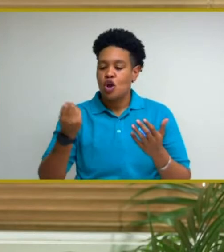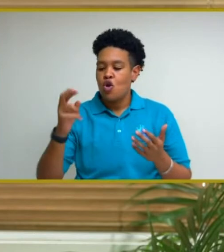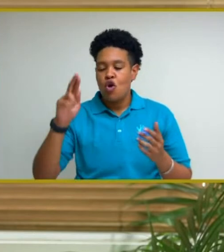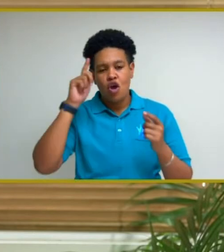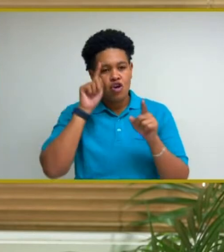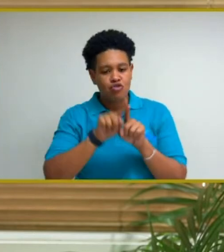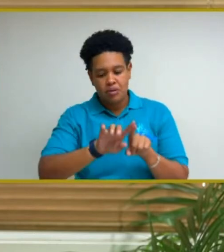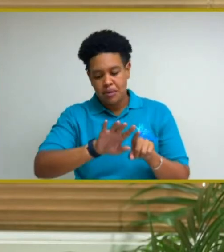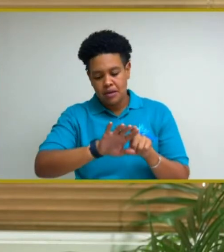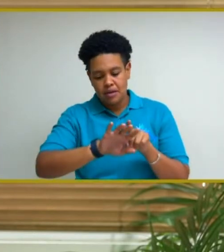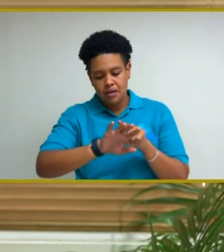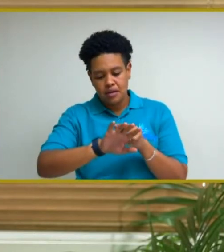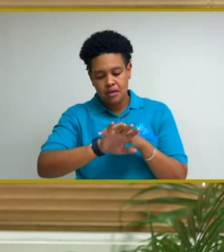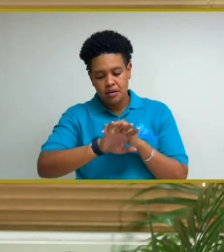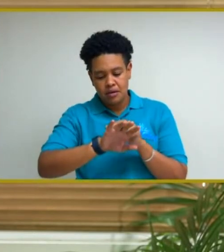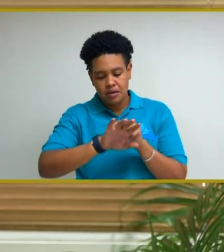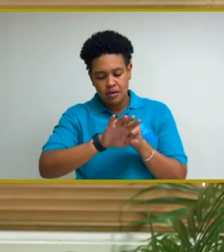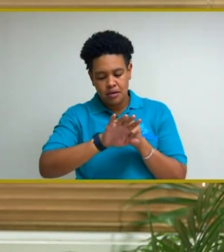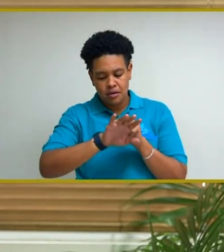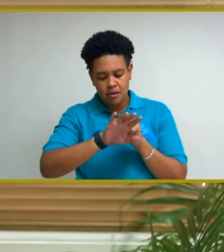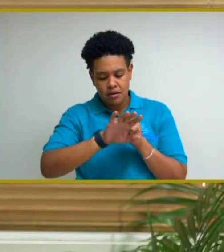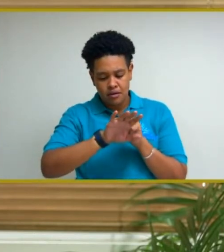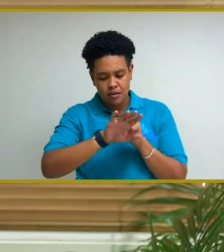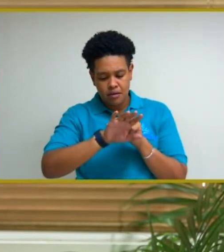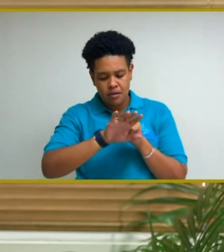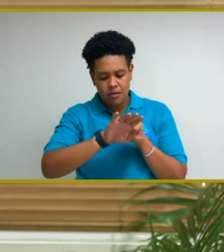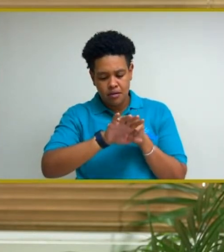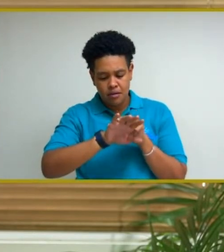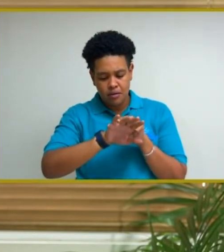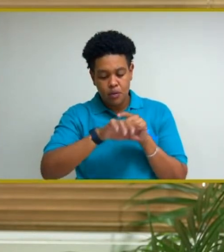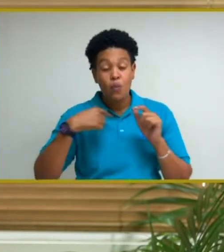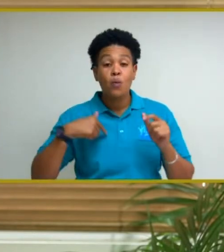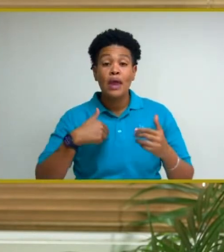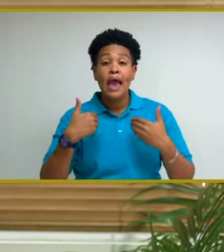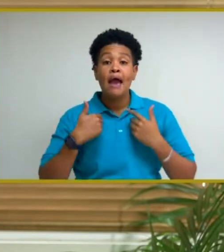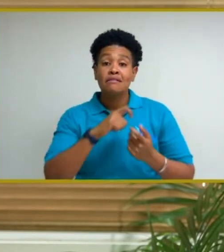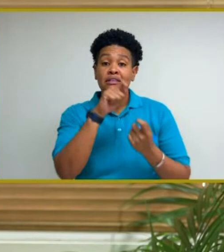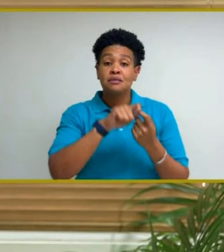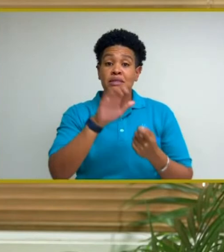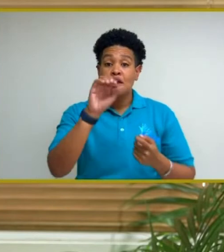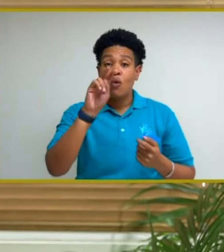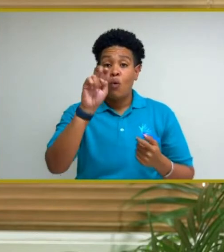we already have, in particular COVAX and also the African